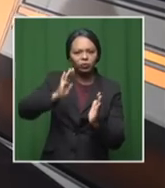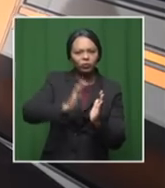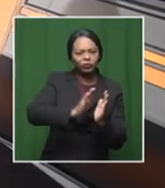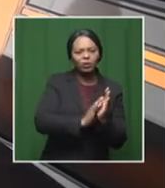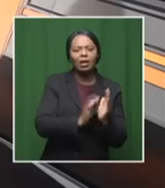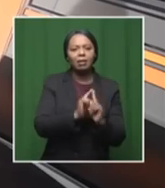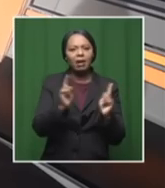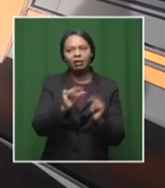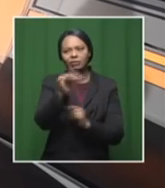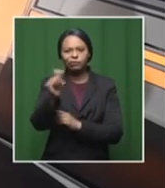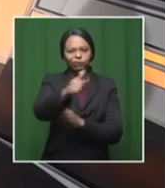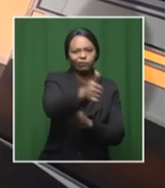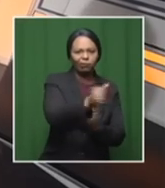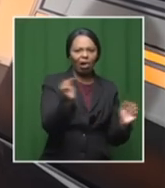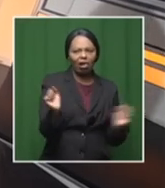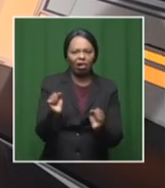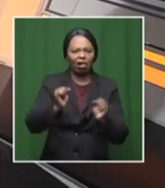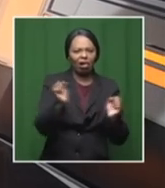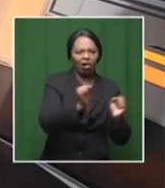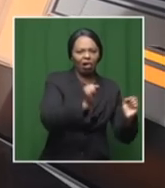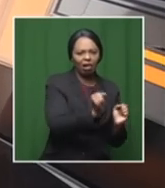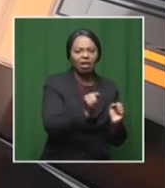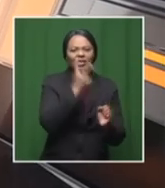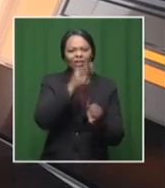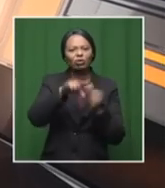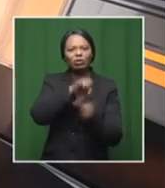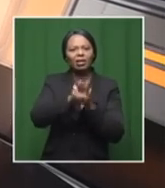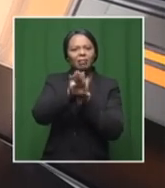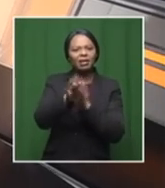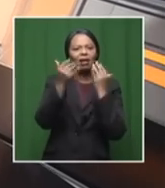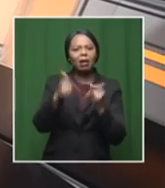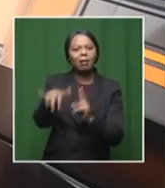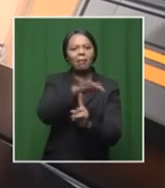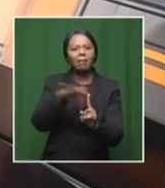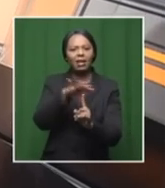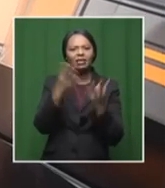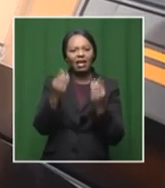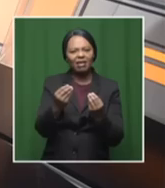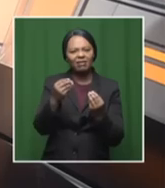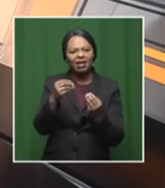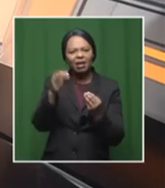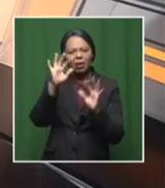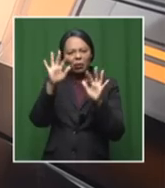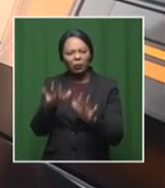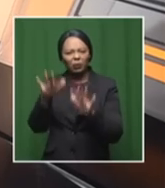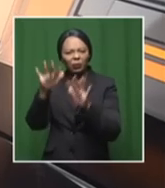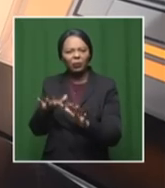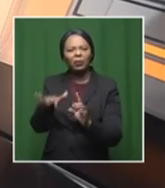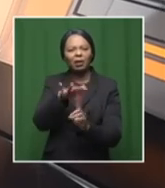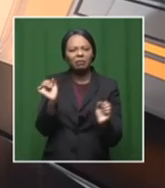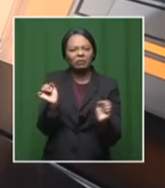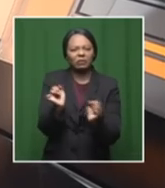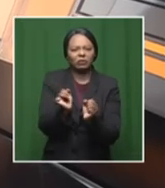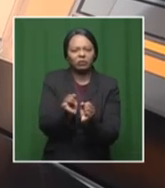thereafter, another one moves through. You know, I mean, we saw some pictures on social media of places that got snowfall in the area. So it's still very